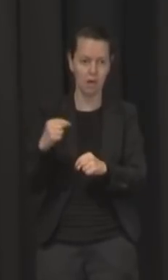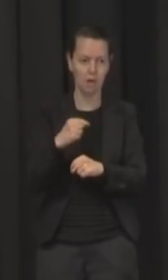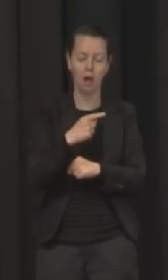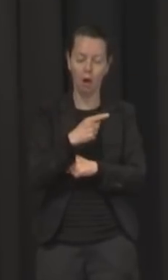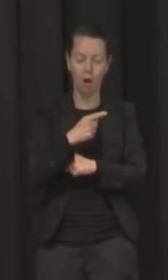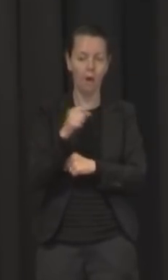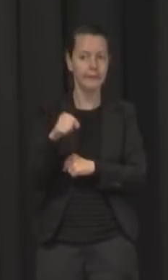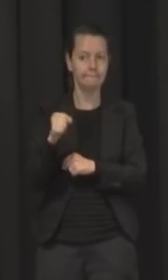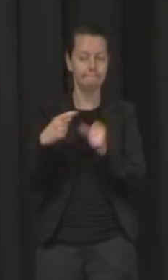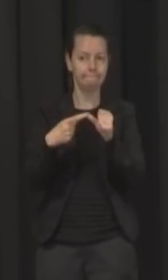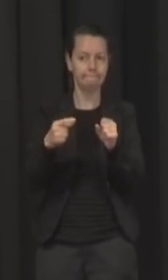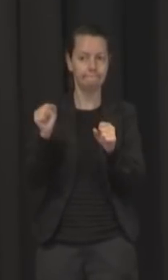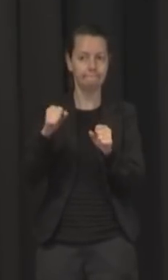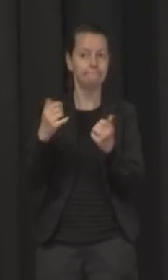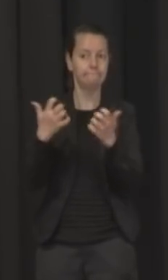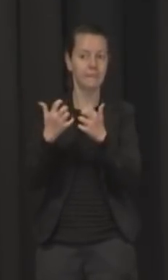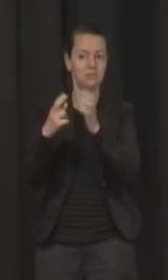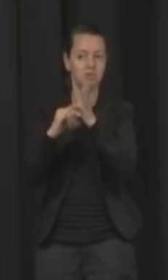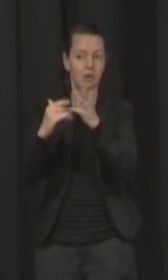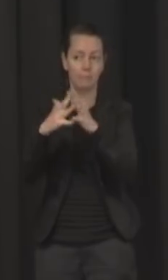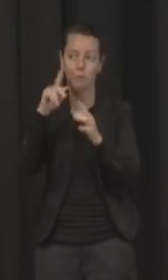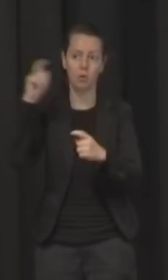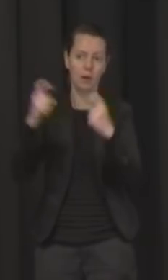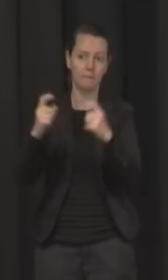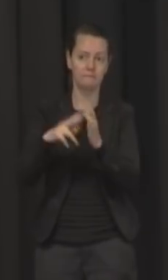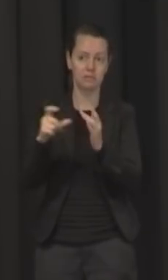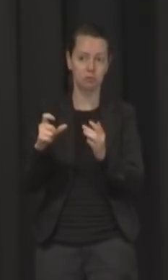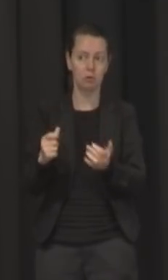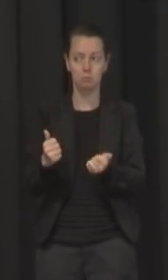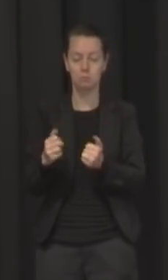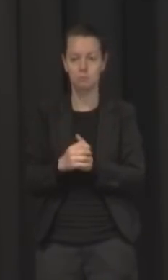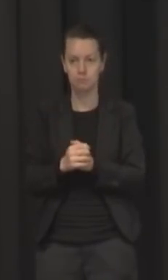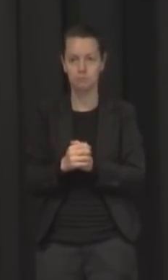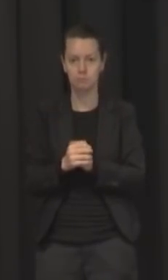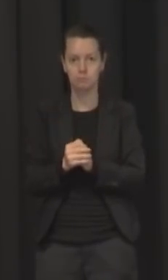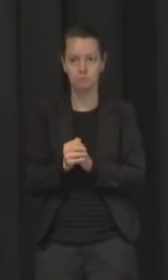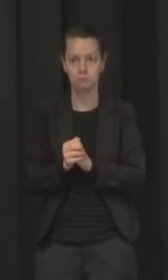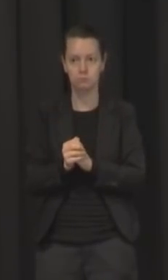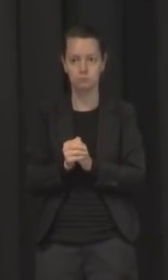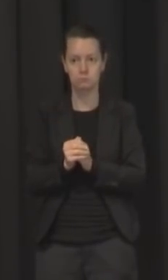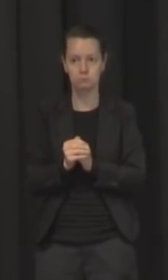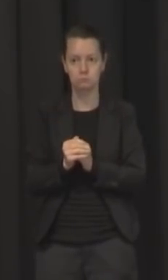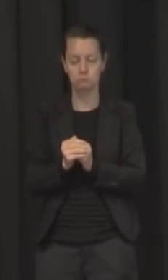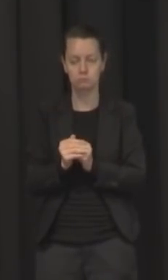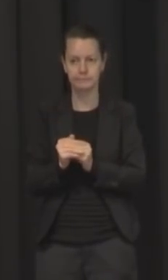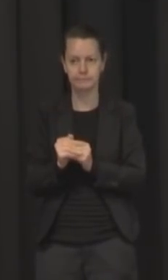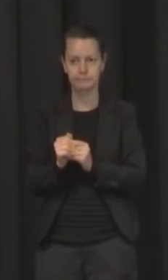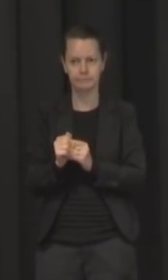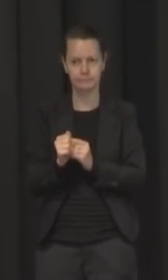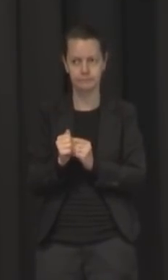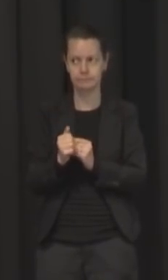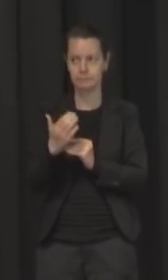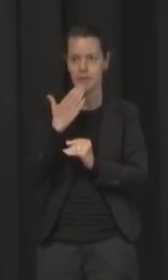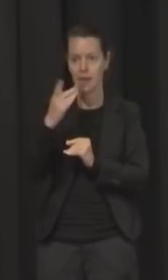people that, for the best of reasons, and I thank them for the sacrifice they've made. They were not coming to Melbourne, they were not coming to regional Victoria. Things have